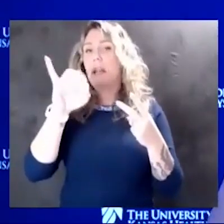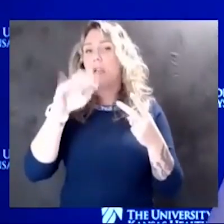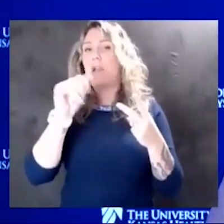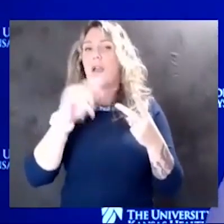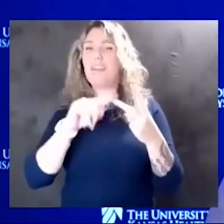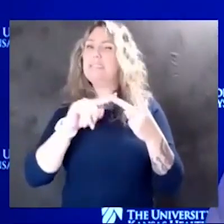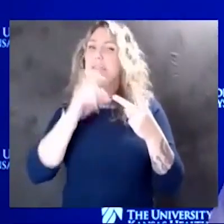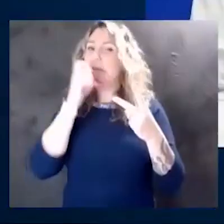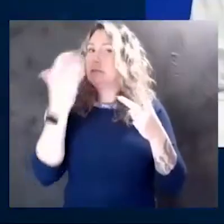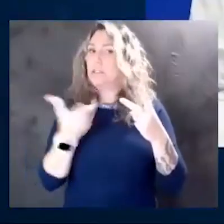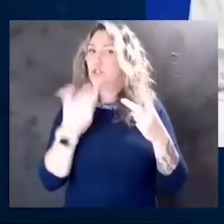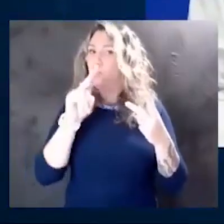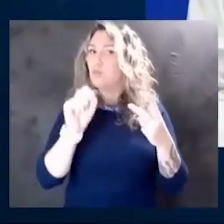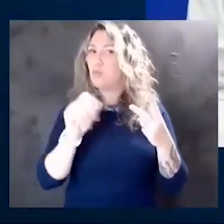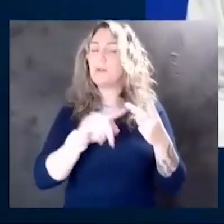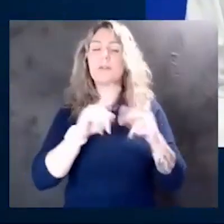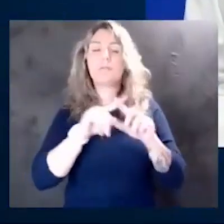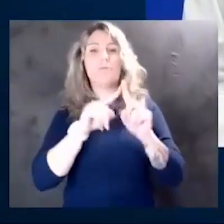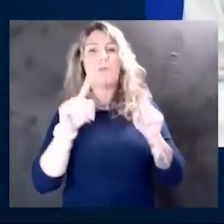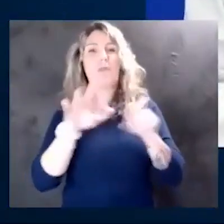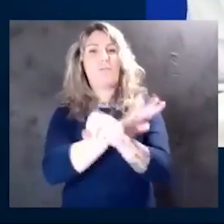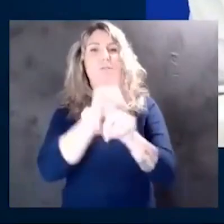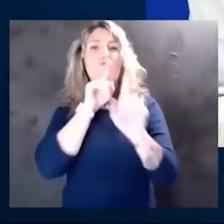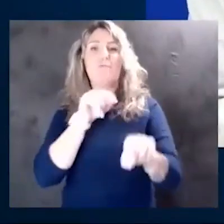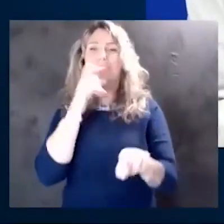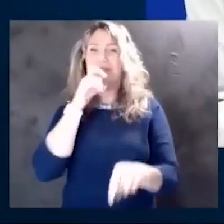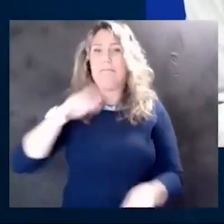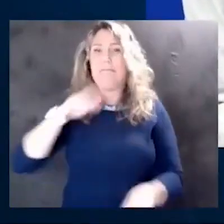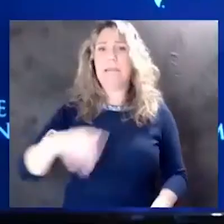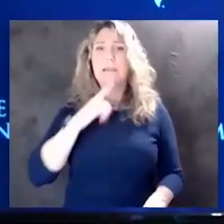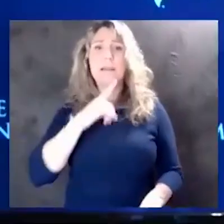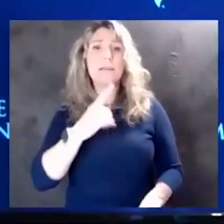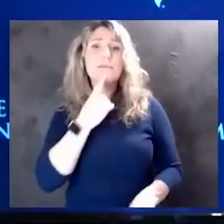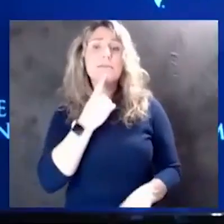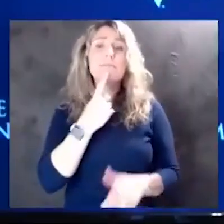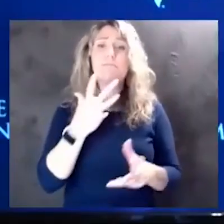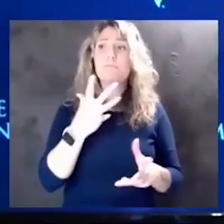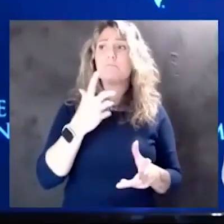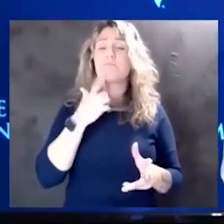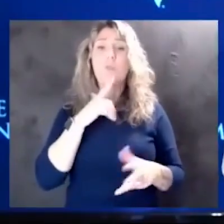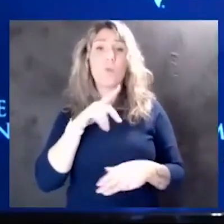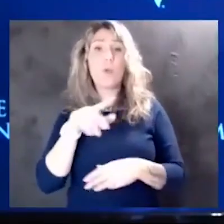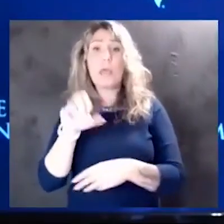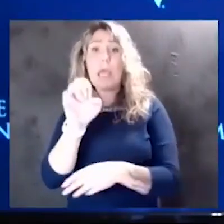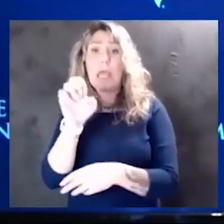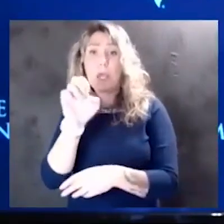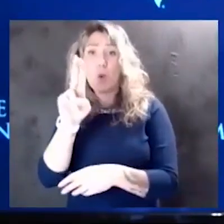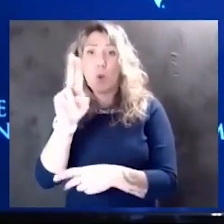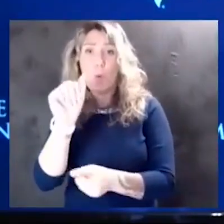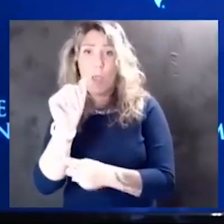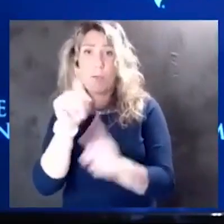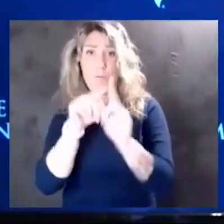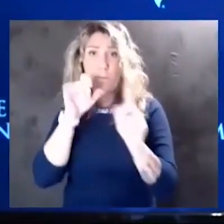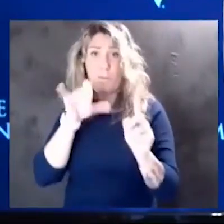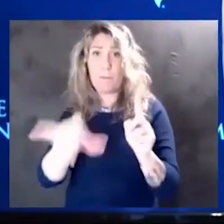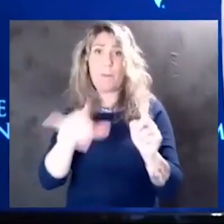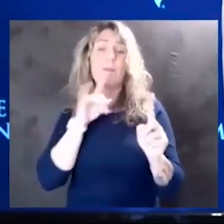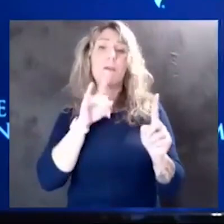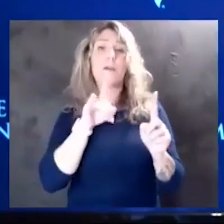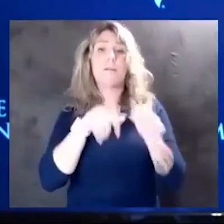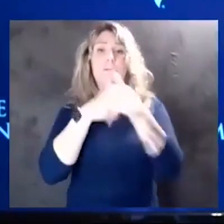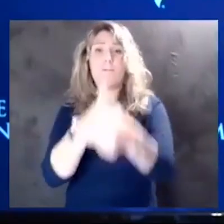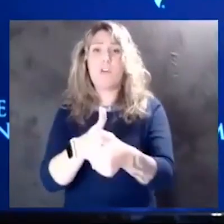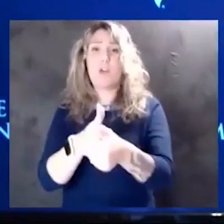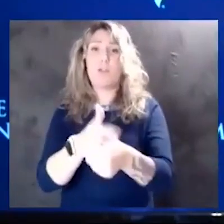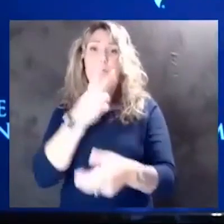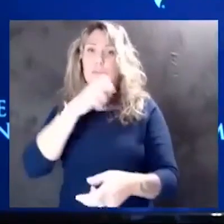just don't have those full answers yet. And in fact, we can go so far as to say that under the early use authorization, you're supposed to follow that pretty strictly. Correct.